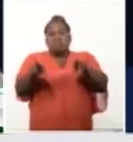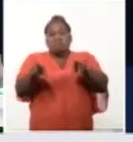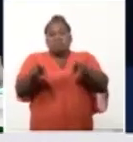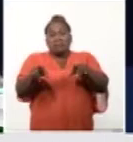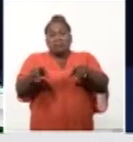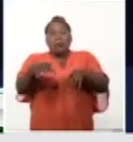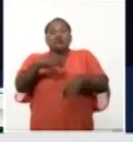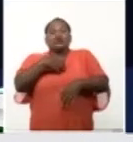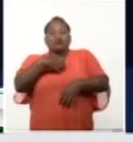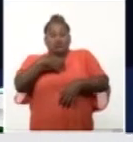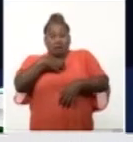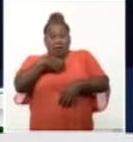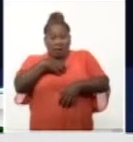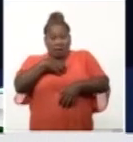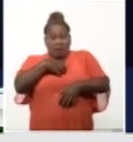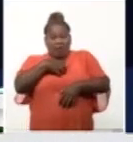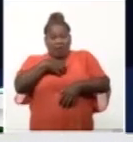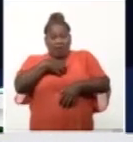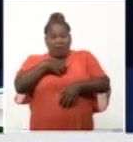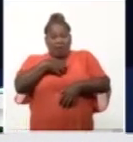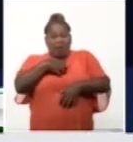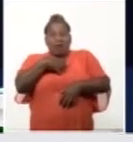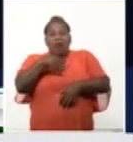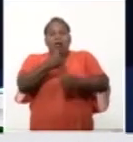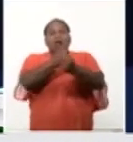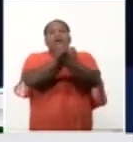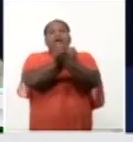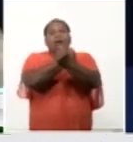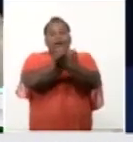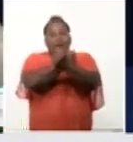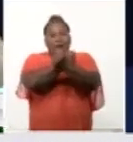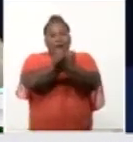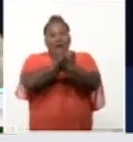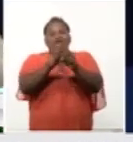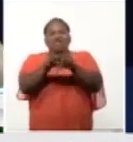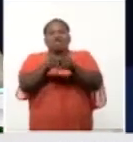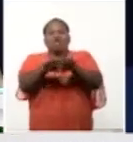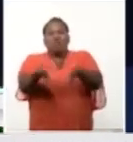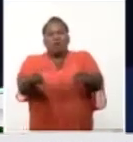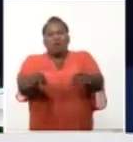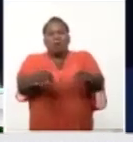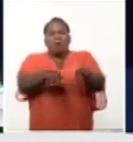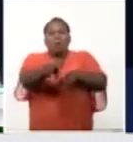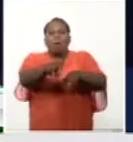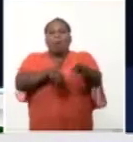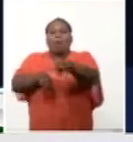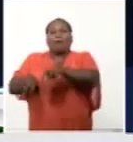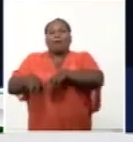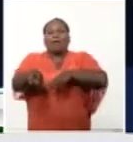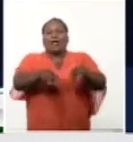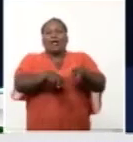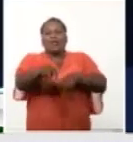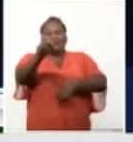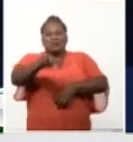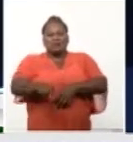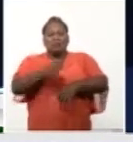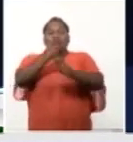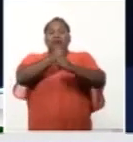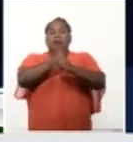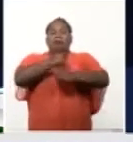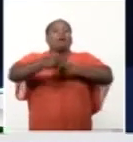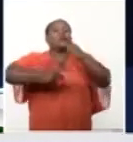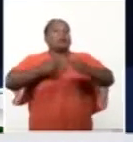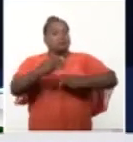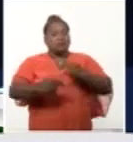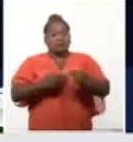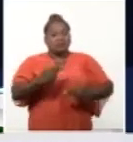cases, but which they have some epidemiological risk, either because